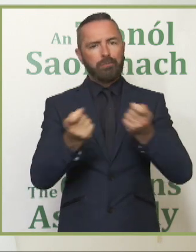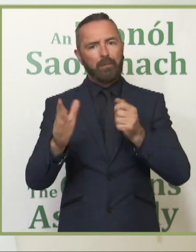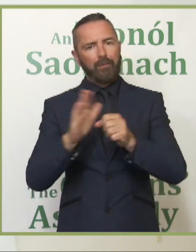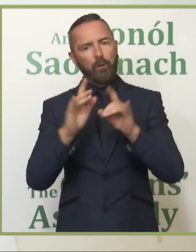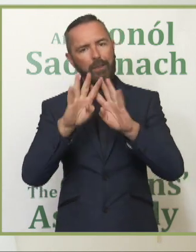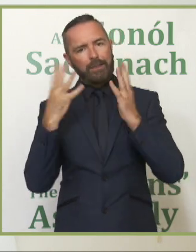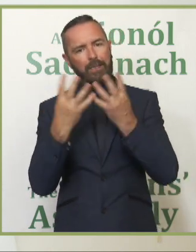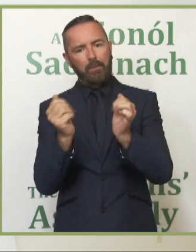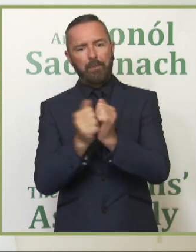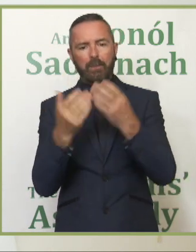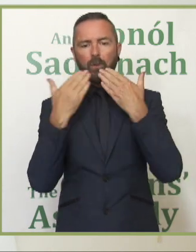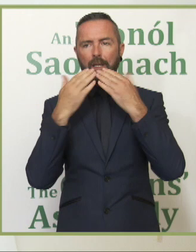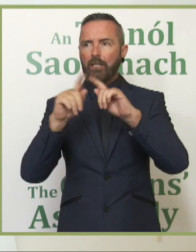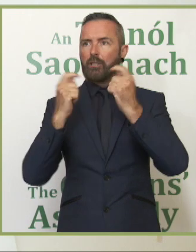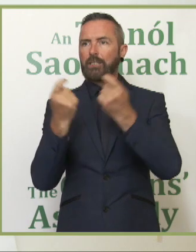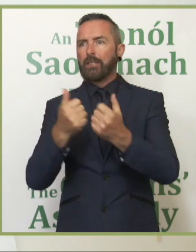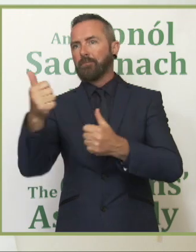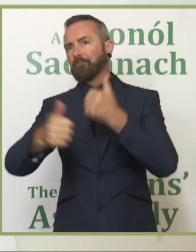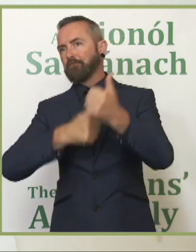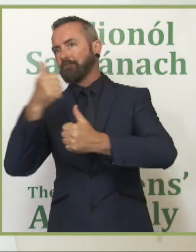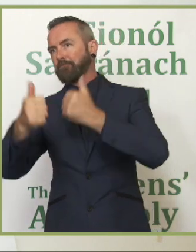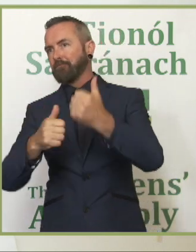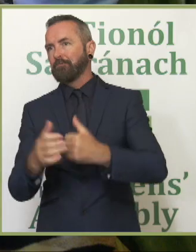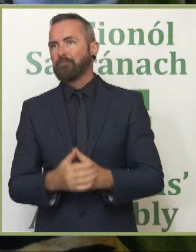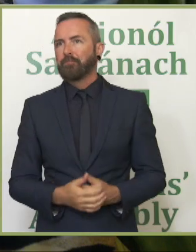assembly meeting. So thanks to you and your team, Matt. Please do pass it on.